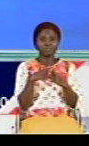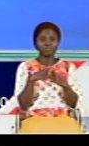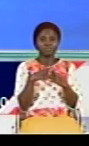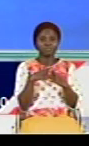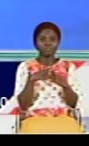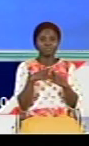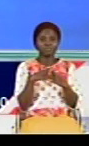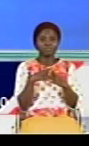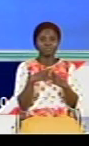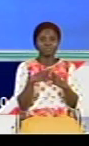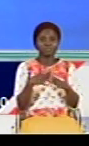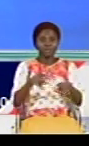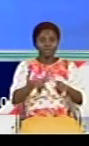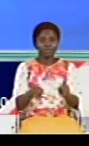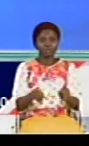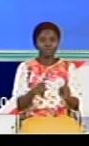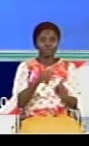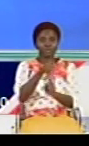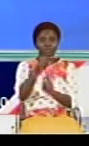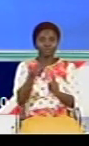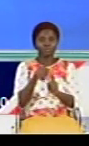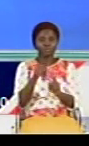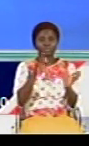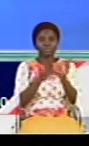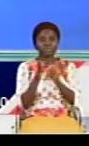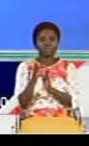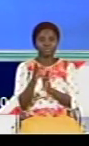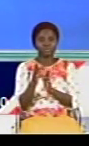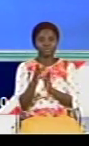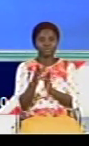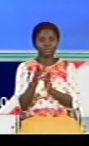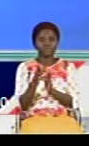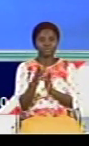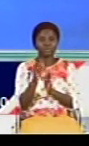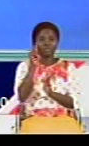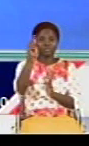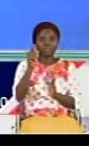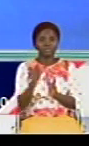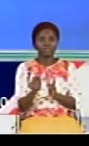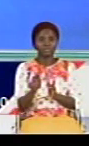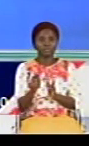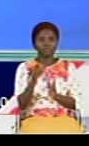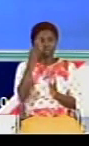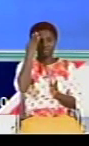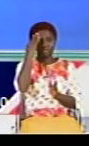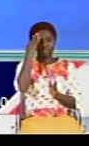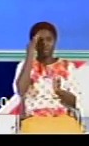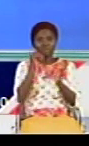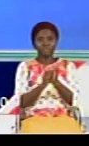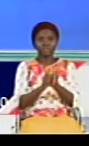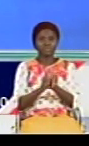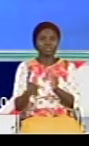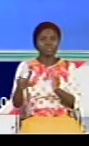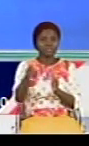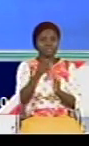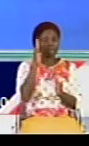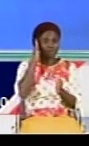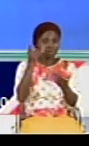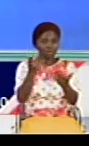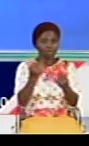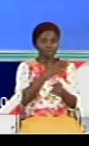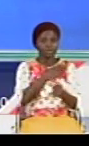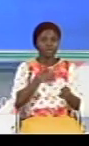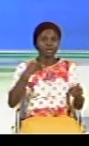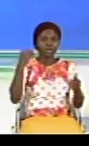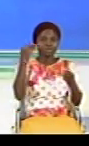when Jesus therefore perceived that they were come and take him by force to